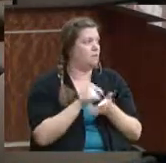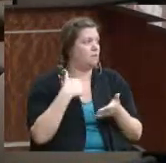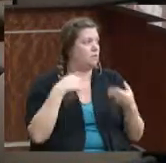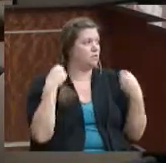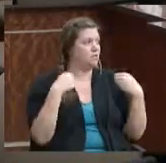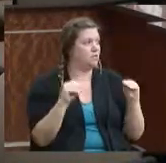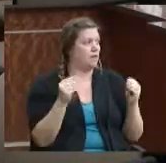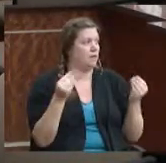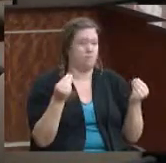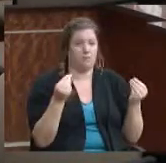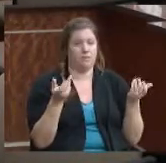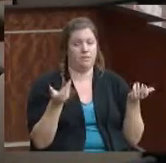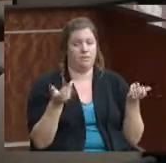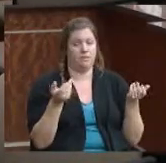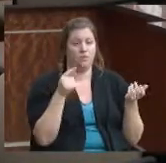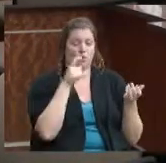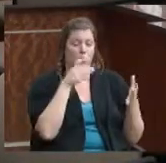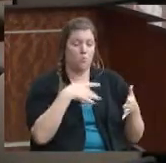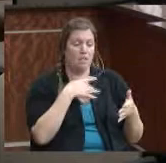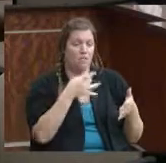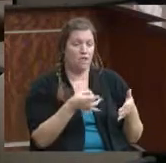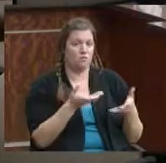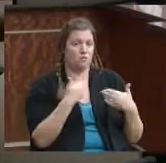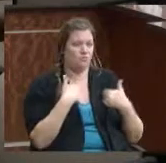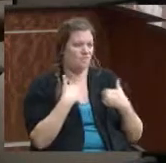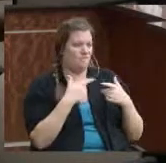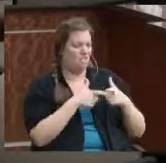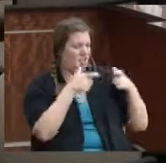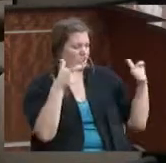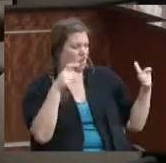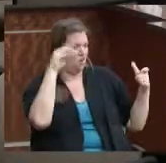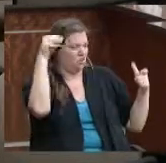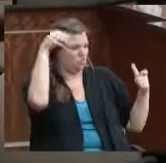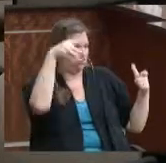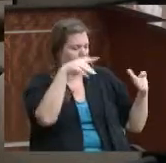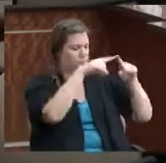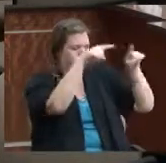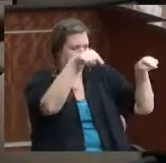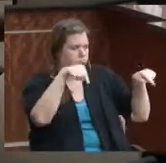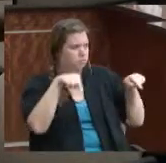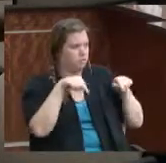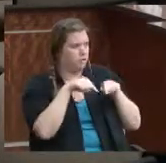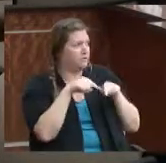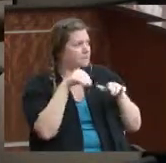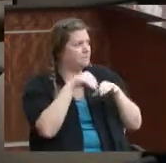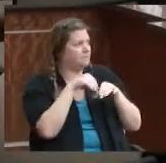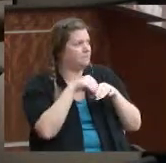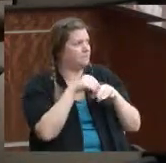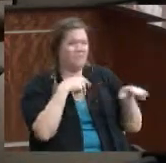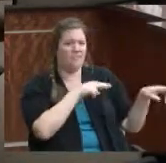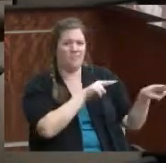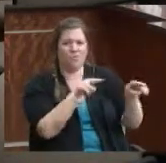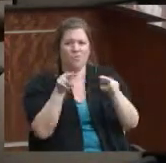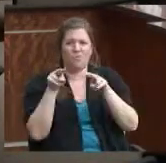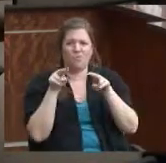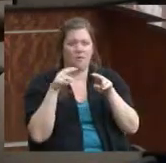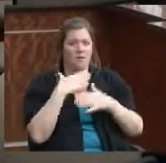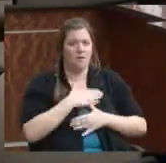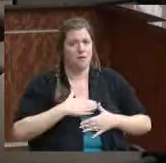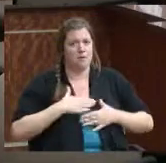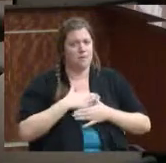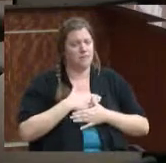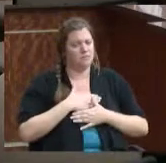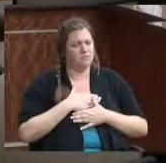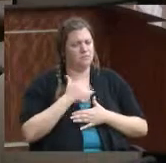to sell the property. Who would like to have a large solar array as their only view? And please don't get